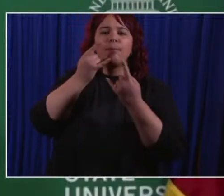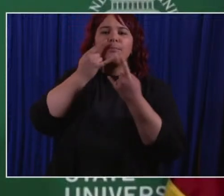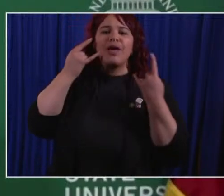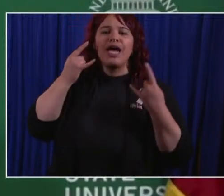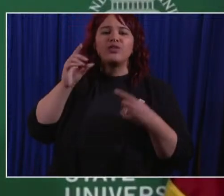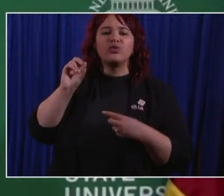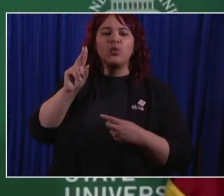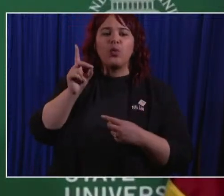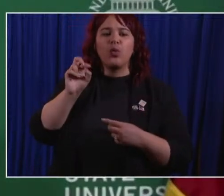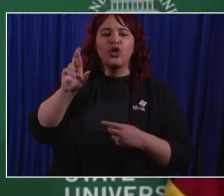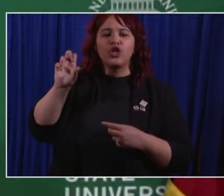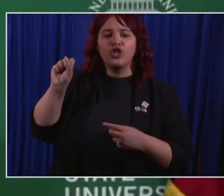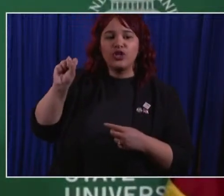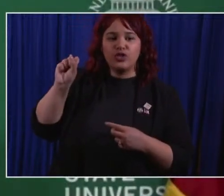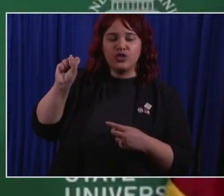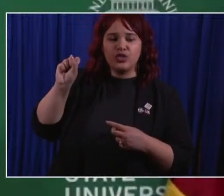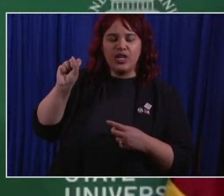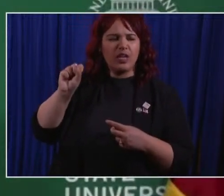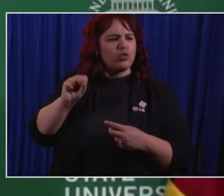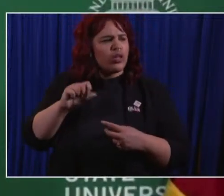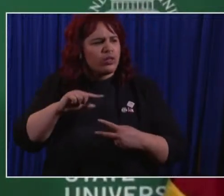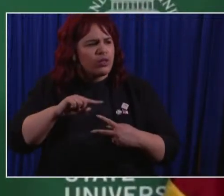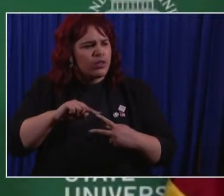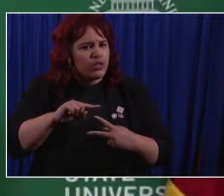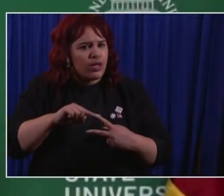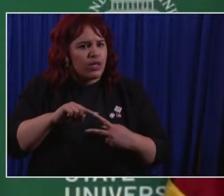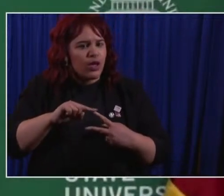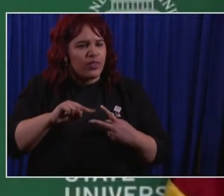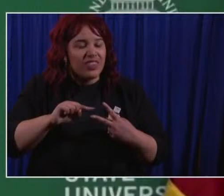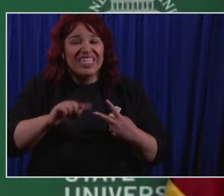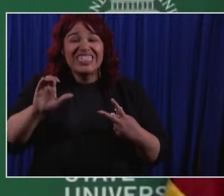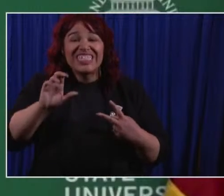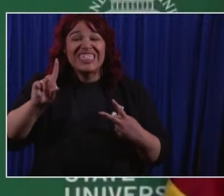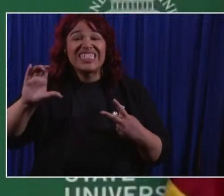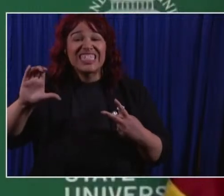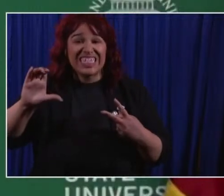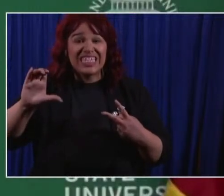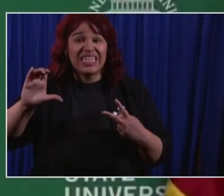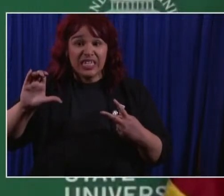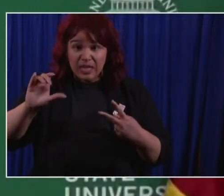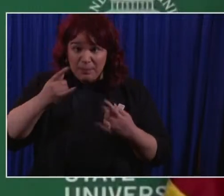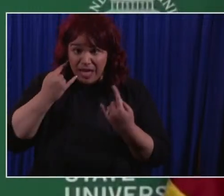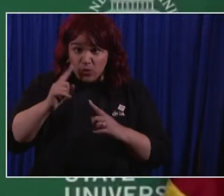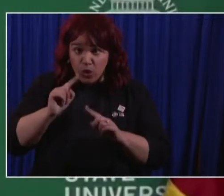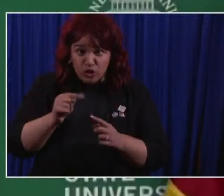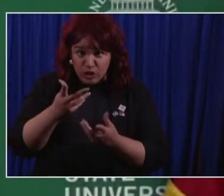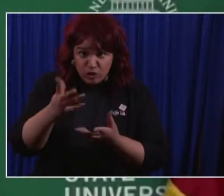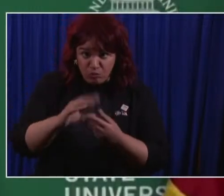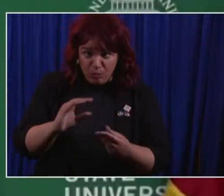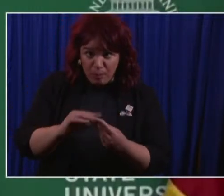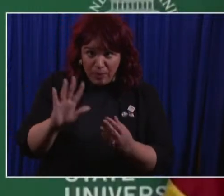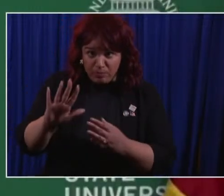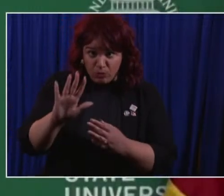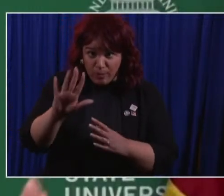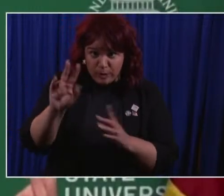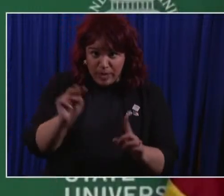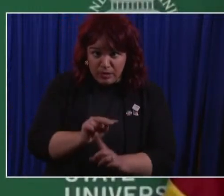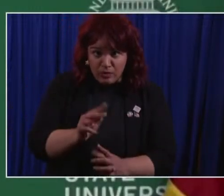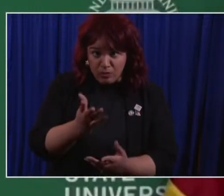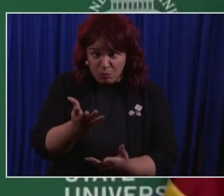what? I'm sorry. The CDC saying that now you don't have to wear a mask outdoors. Yeah, first of all, I don't think the